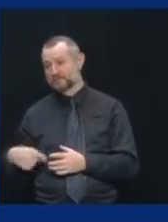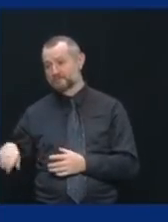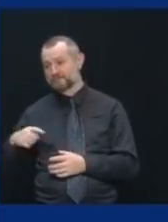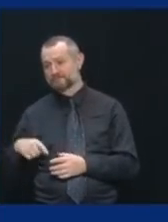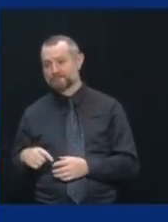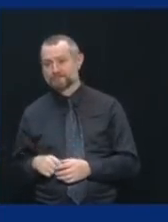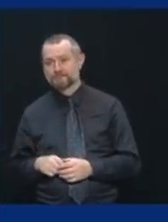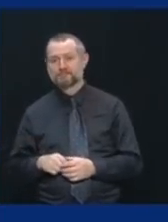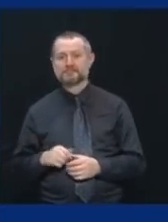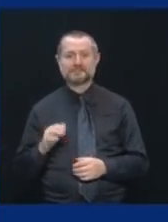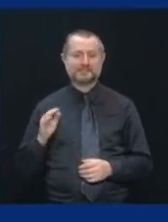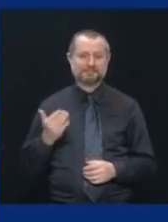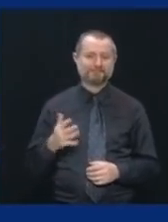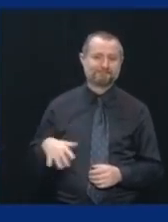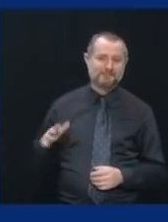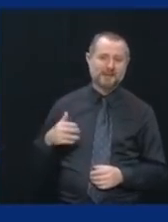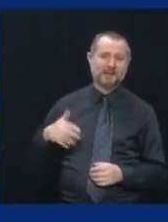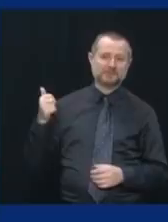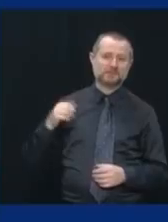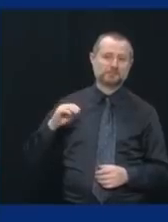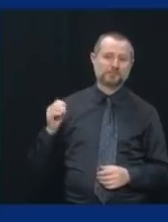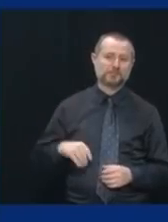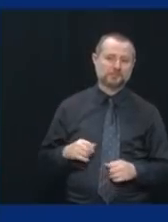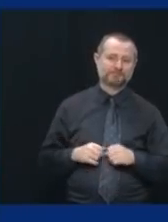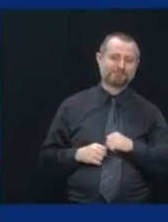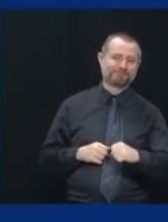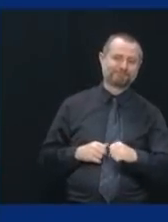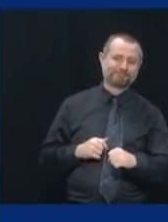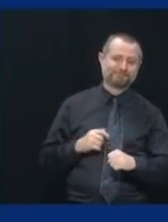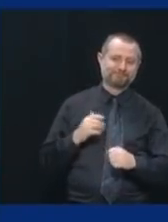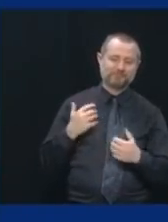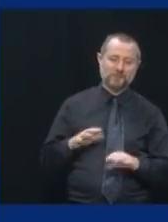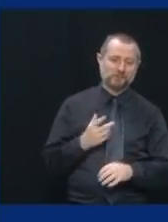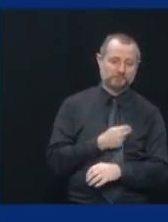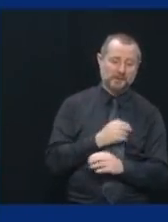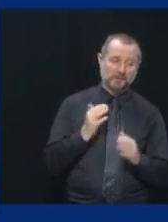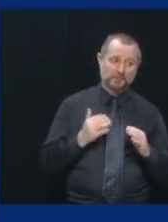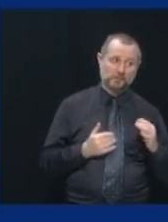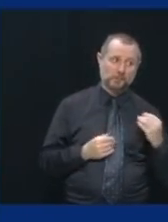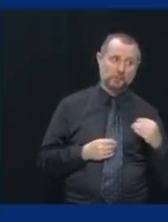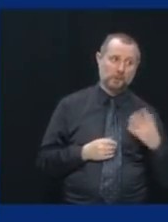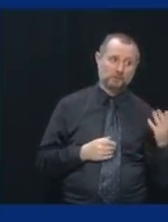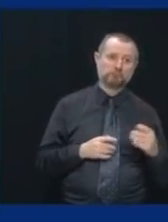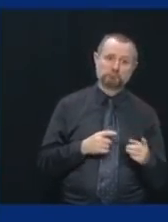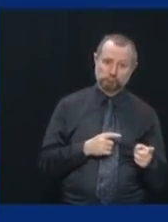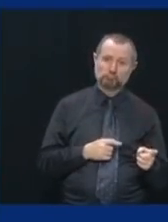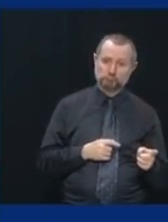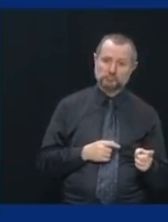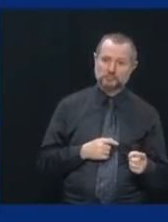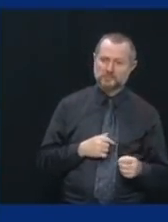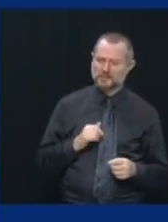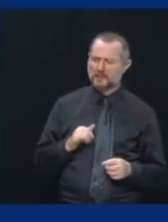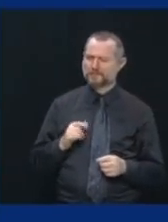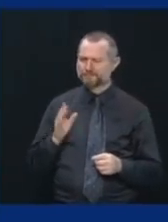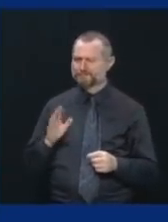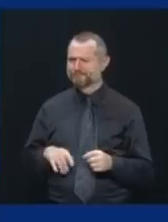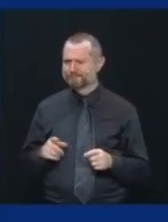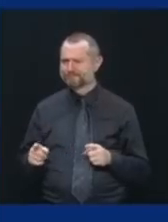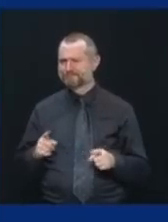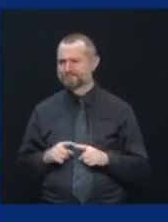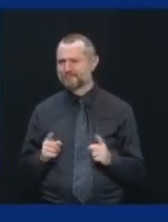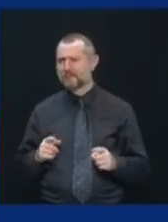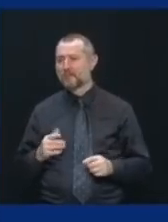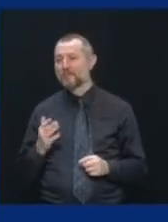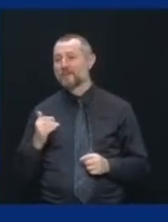higher declination rate than the white community. We're working on that. But you're at 75%. Is the declination rate